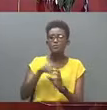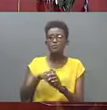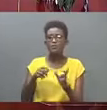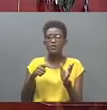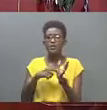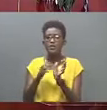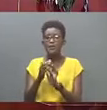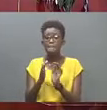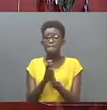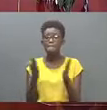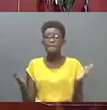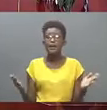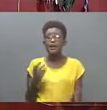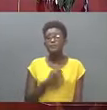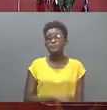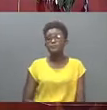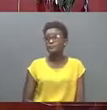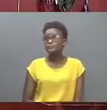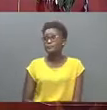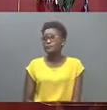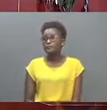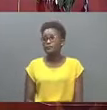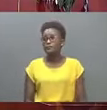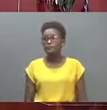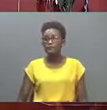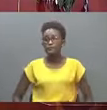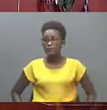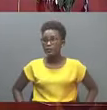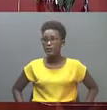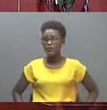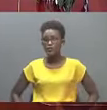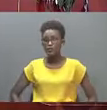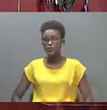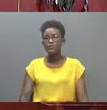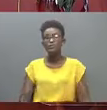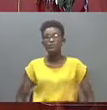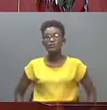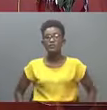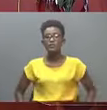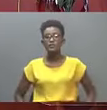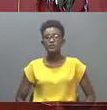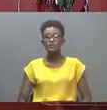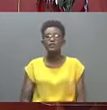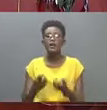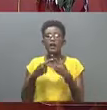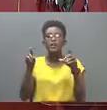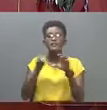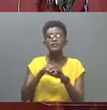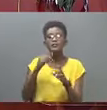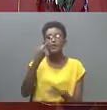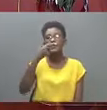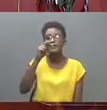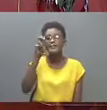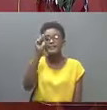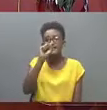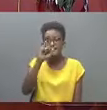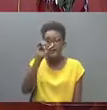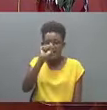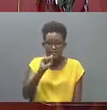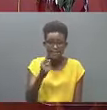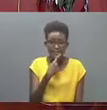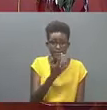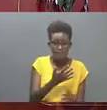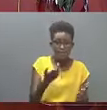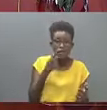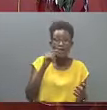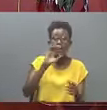chapter 1 verse 28. So Africa, we have the capacity to